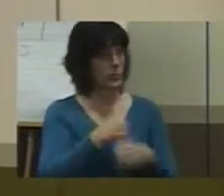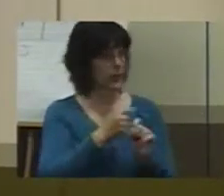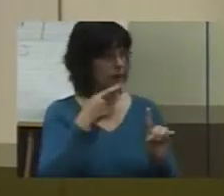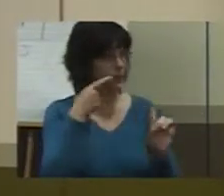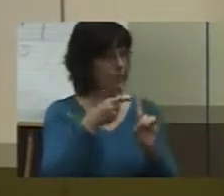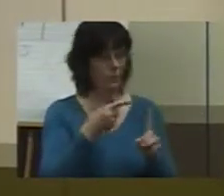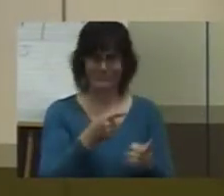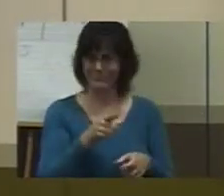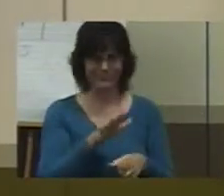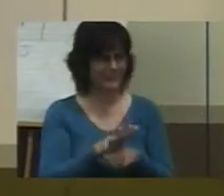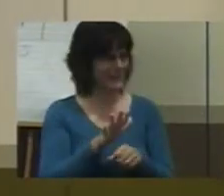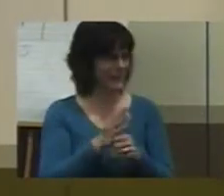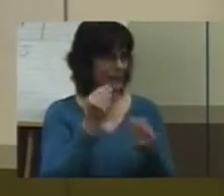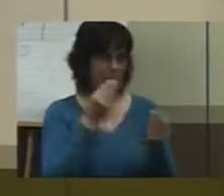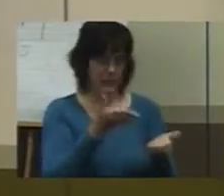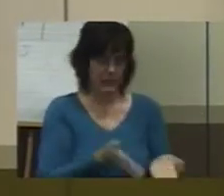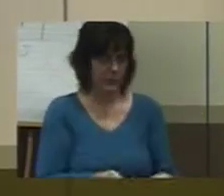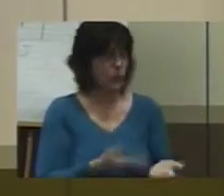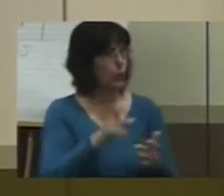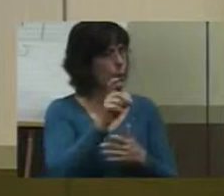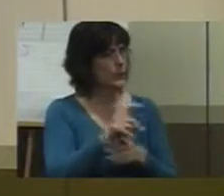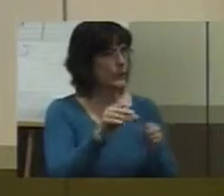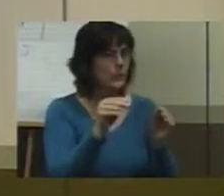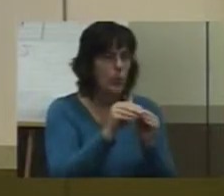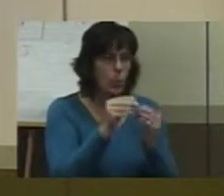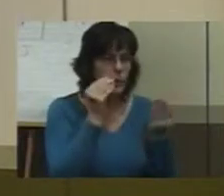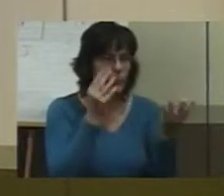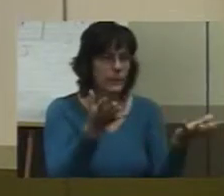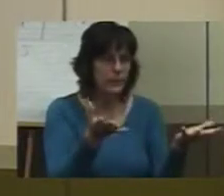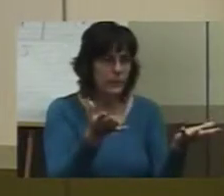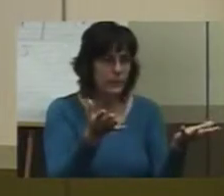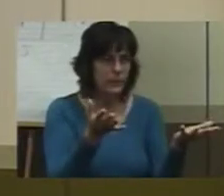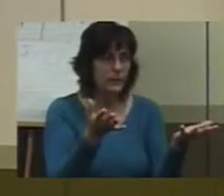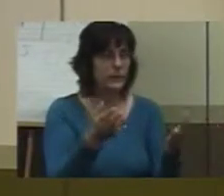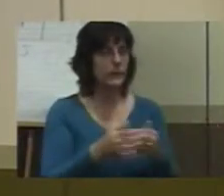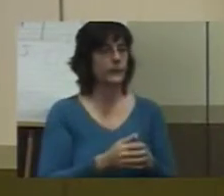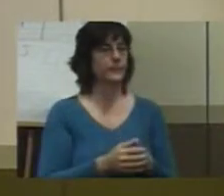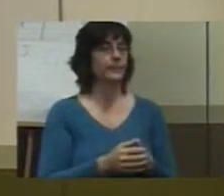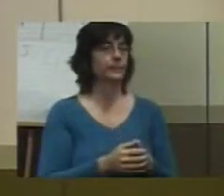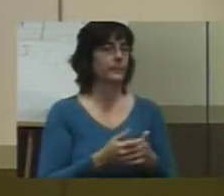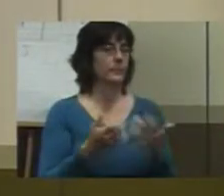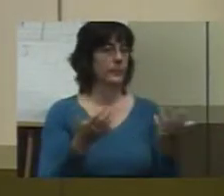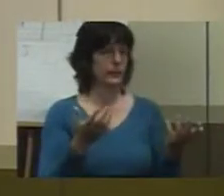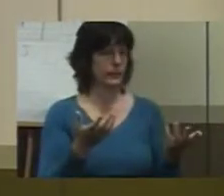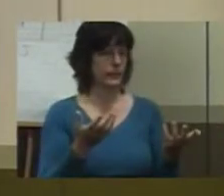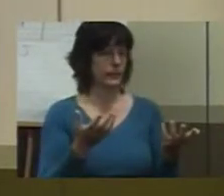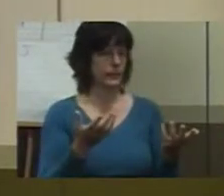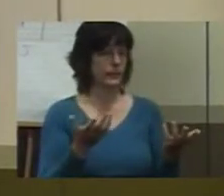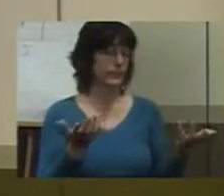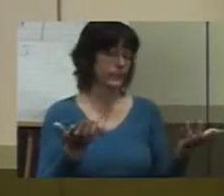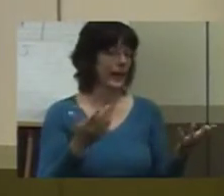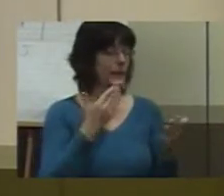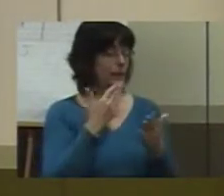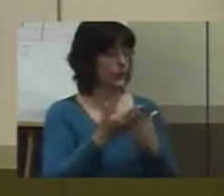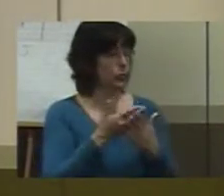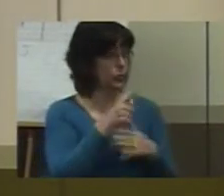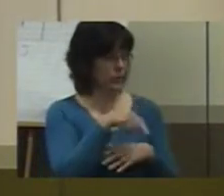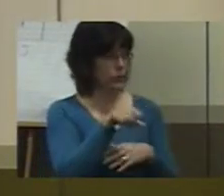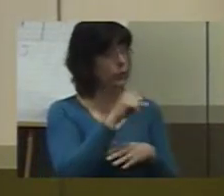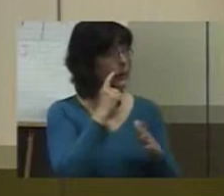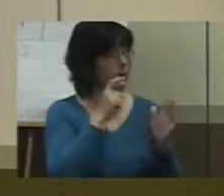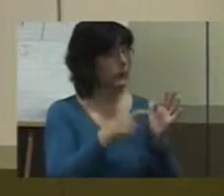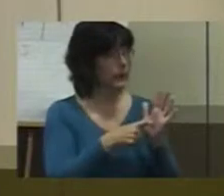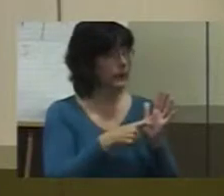making the point. There's not enough information here. We need additional information. And that's good that